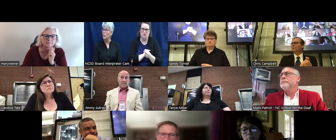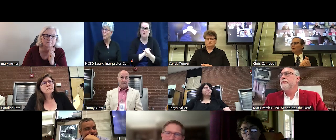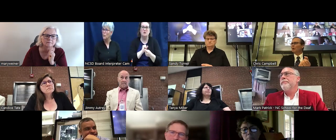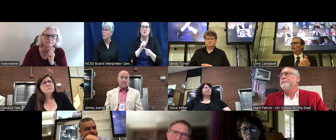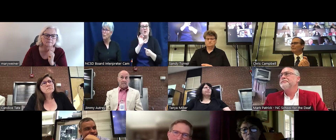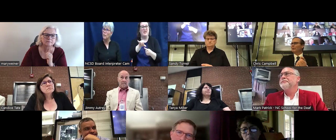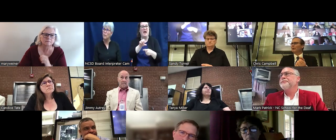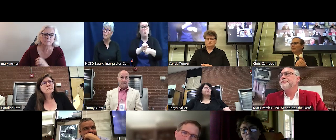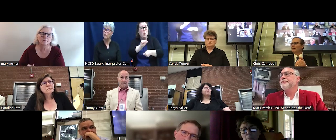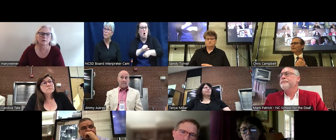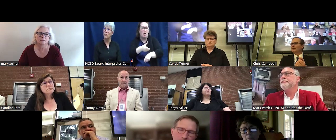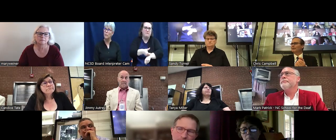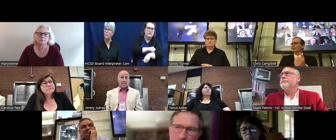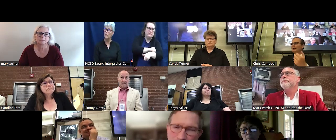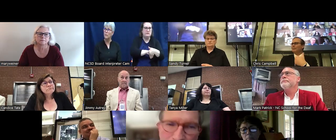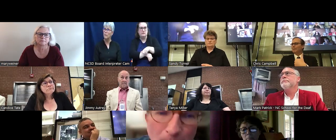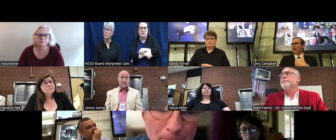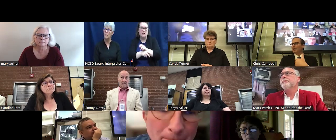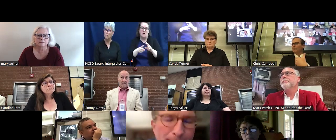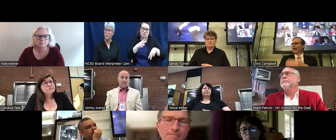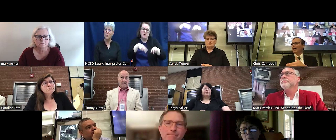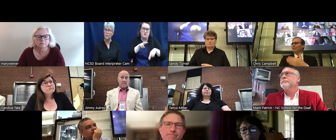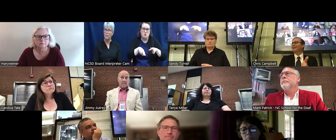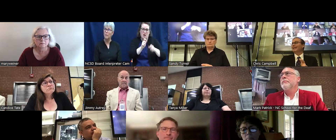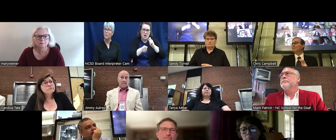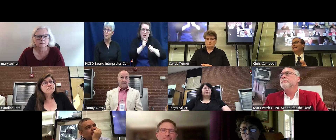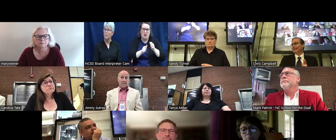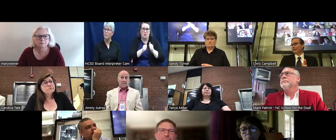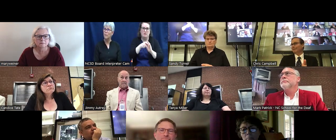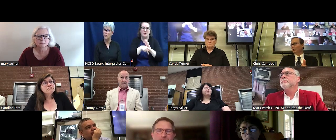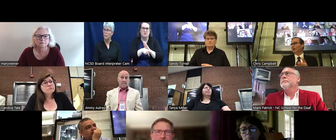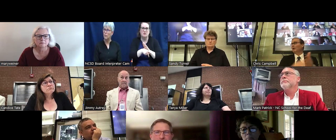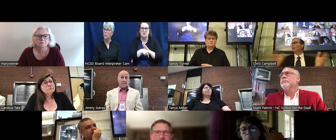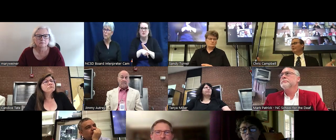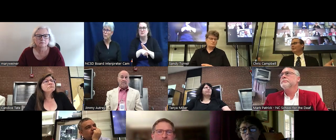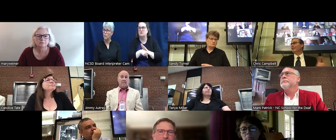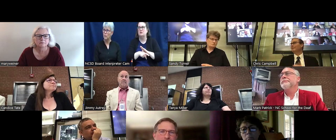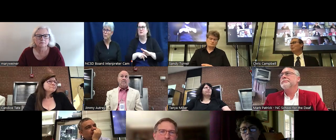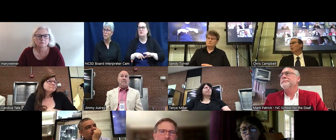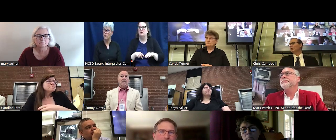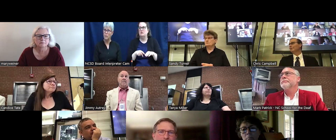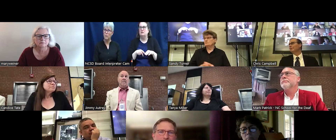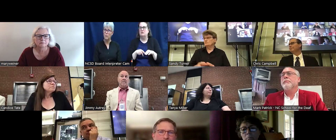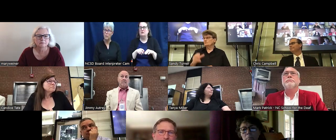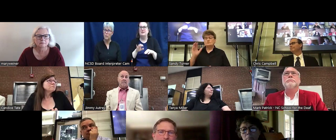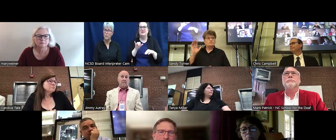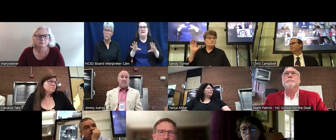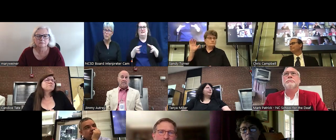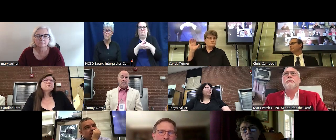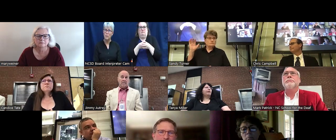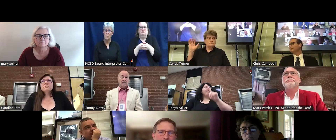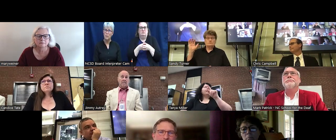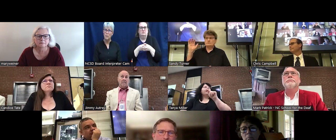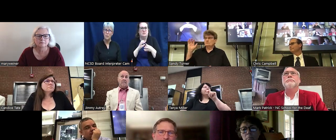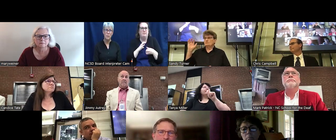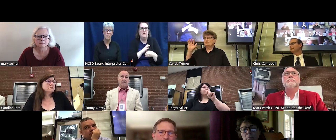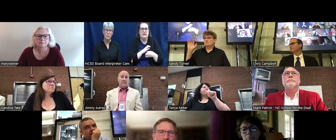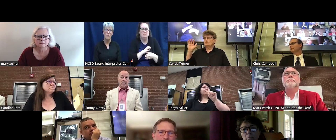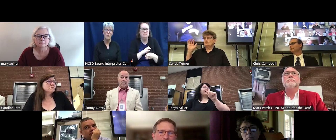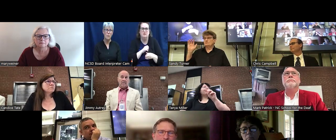sleeves work of reviewing policies, in my mind, would happen at the committee level rather than the full board.